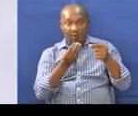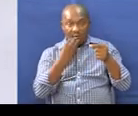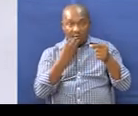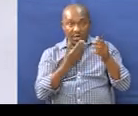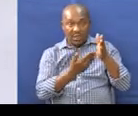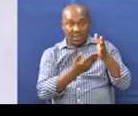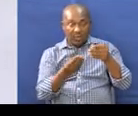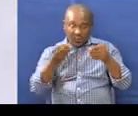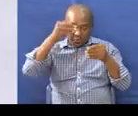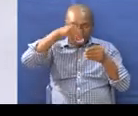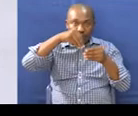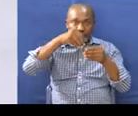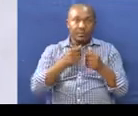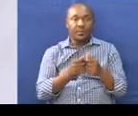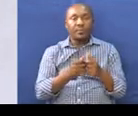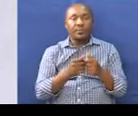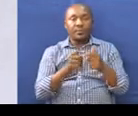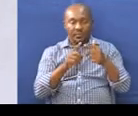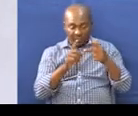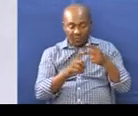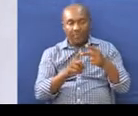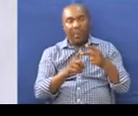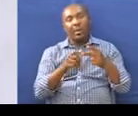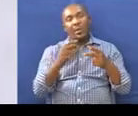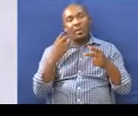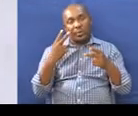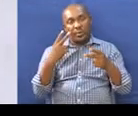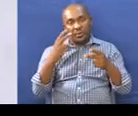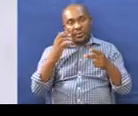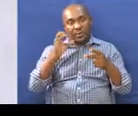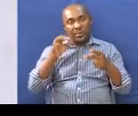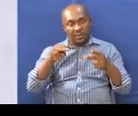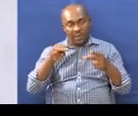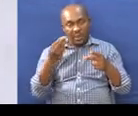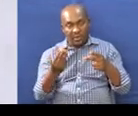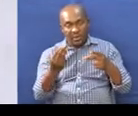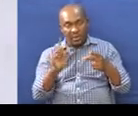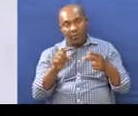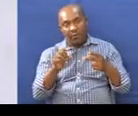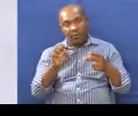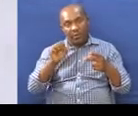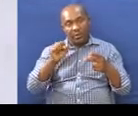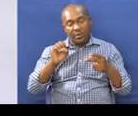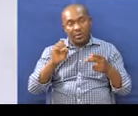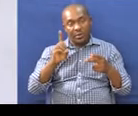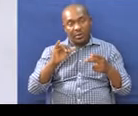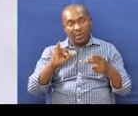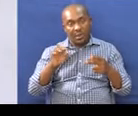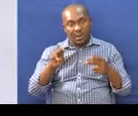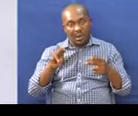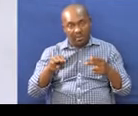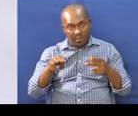centimeter cubed of sodium hydroxide solution, and 2 drops of